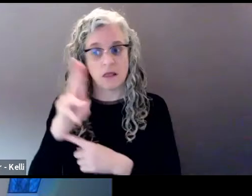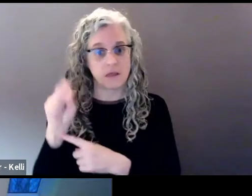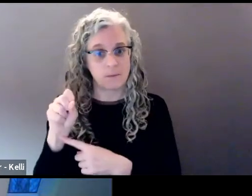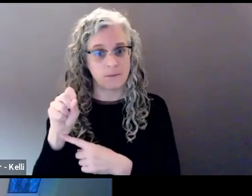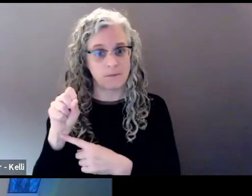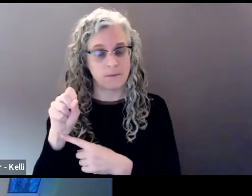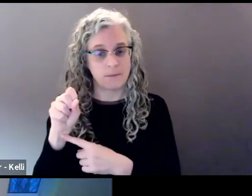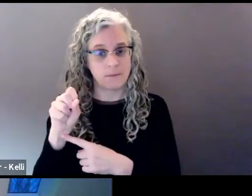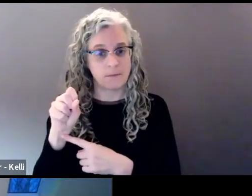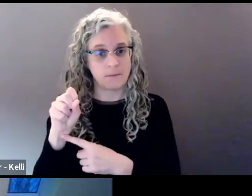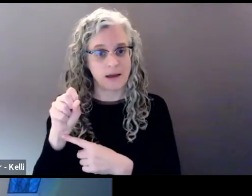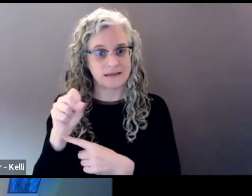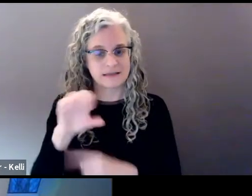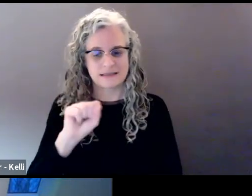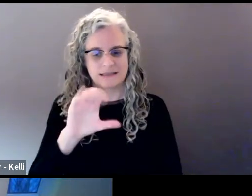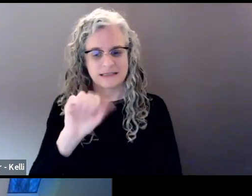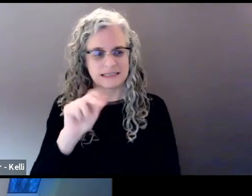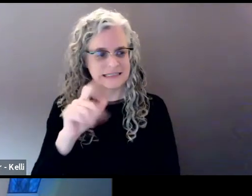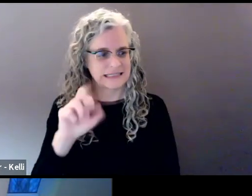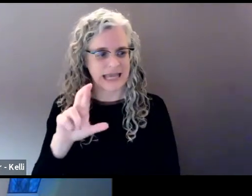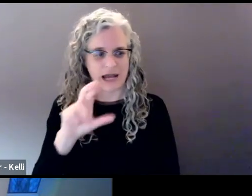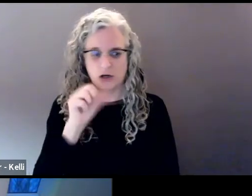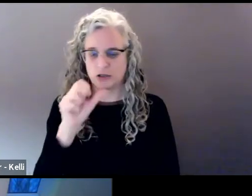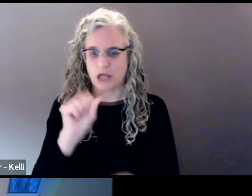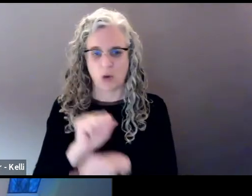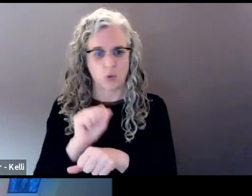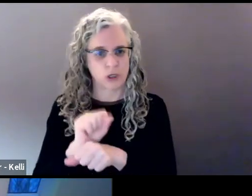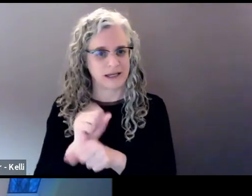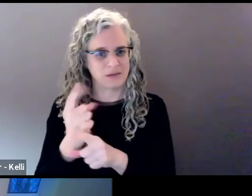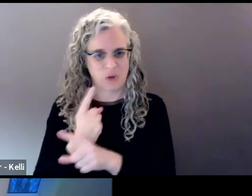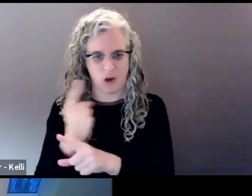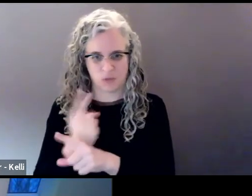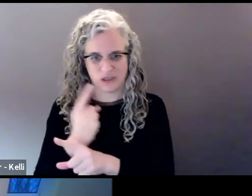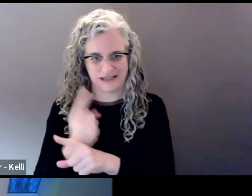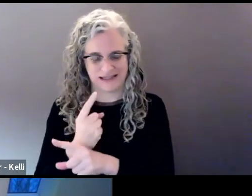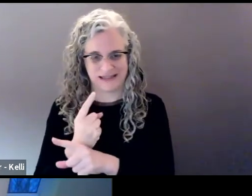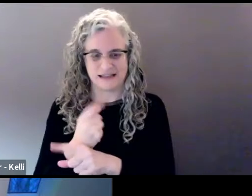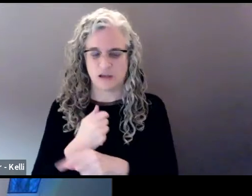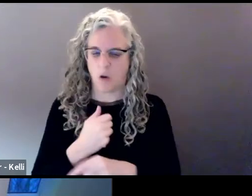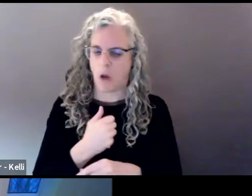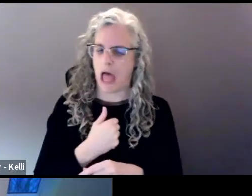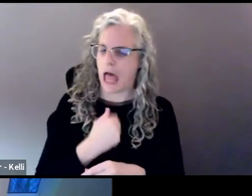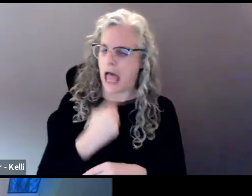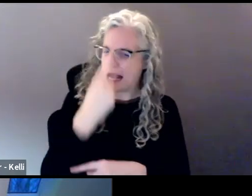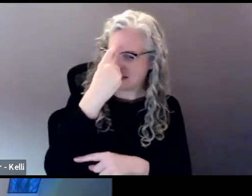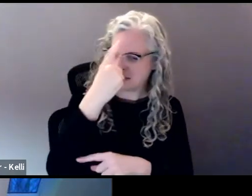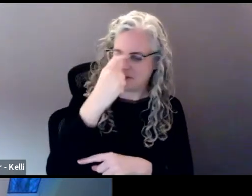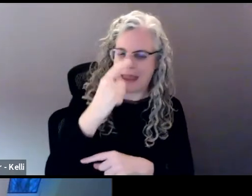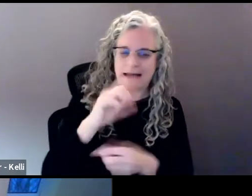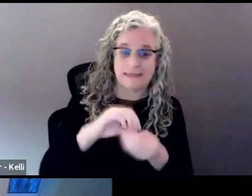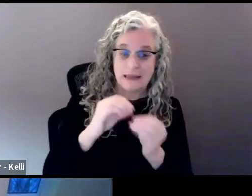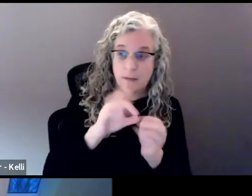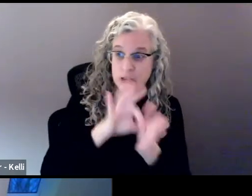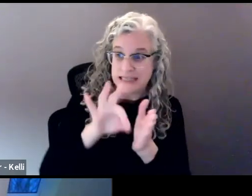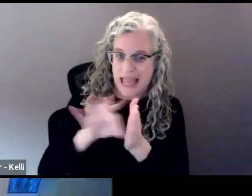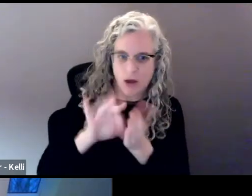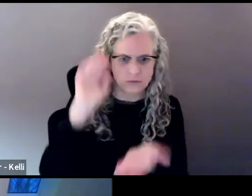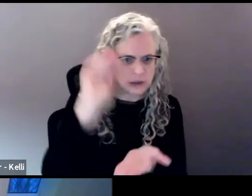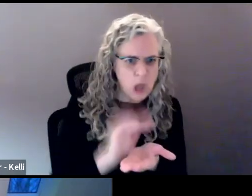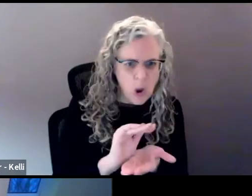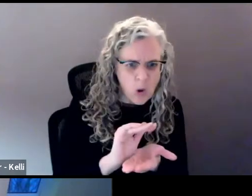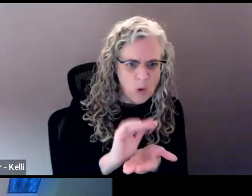scanners were not working properly. So these numbers are probably 400% below what was reported in terms of